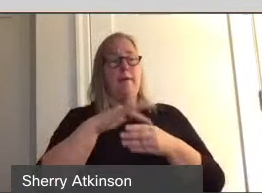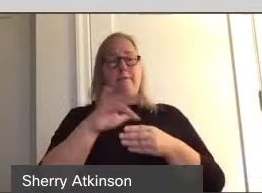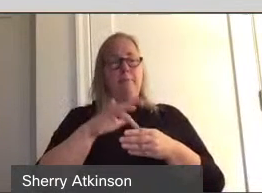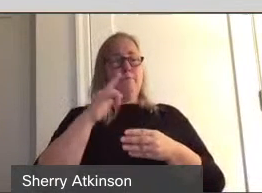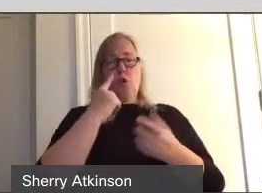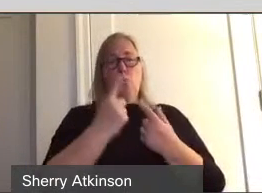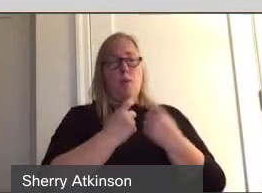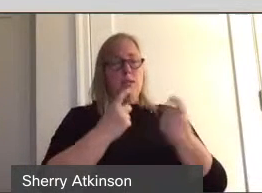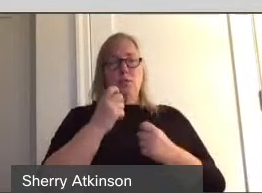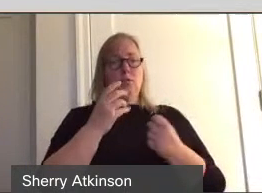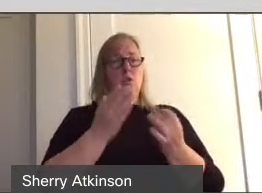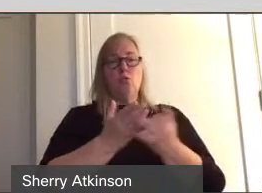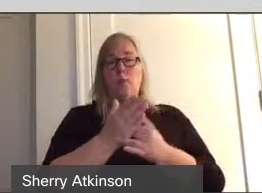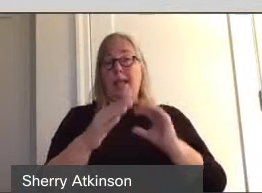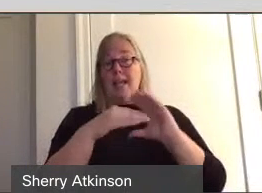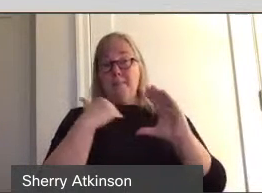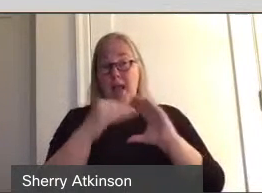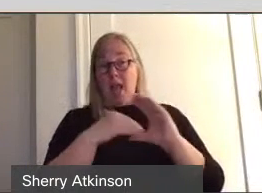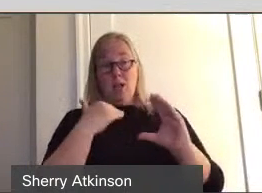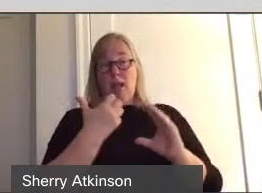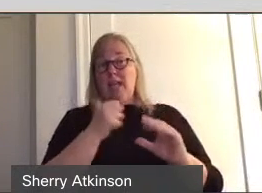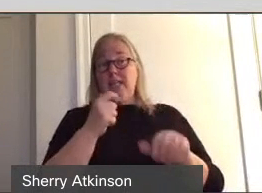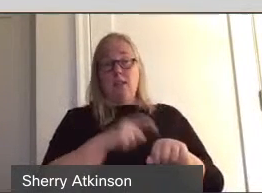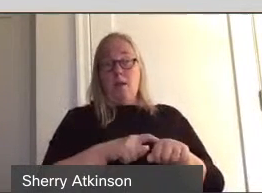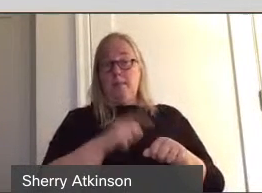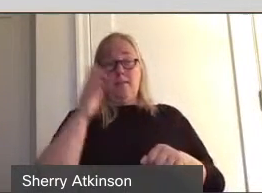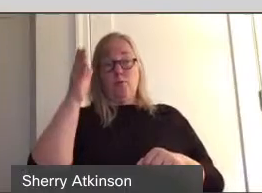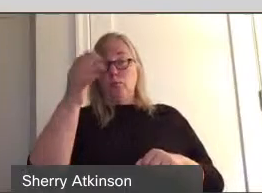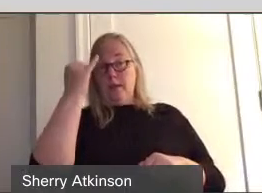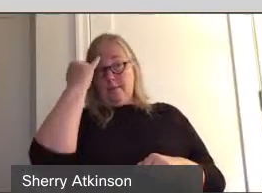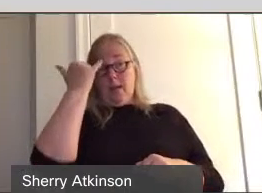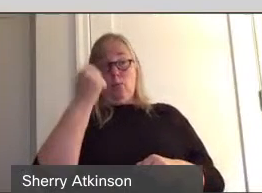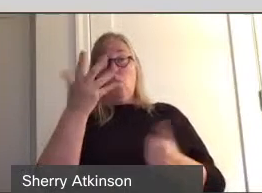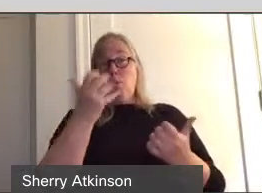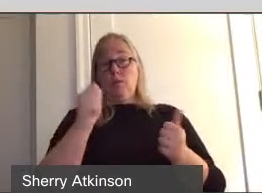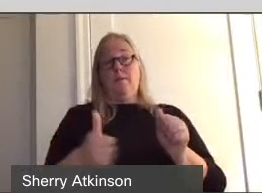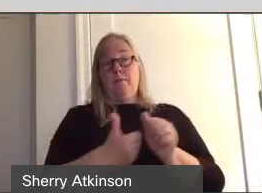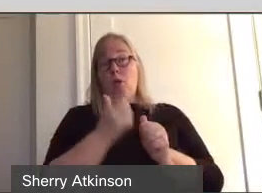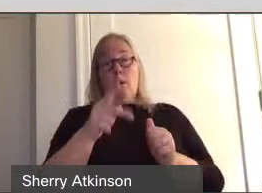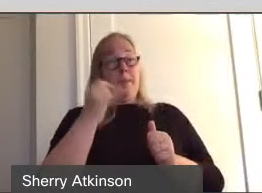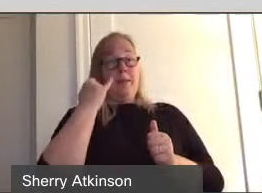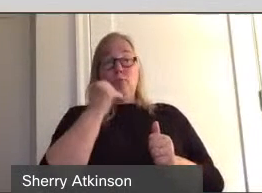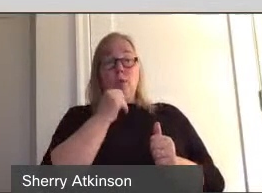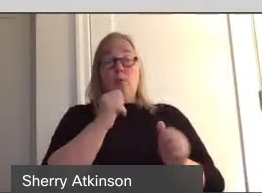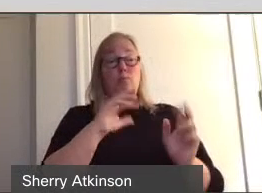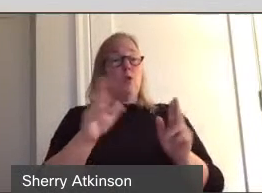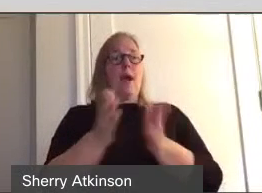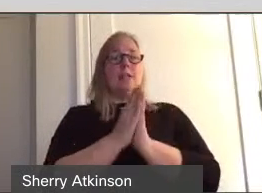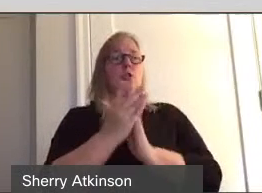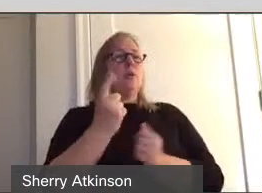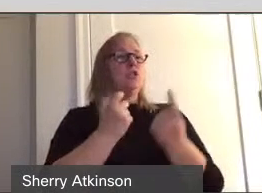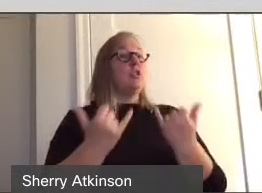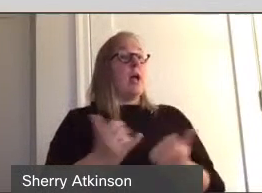email at any point in the future if anyone wants to follow up and doesn't want to ask it now.